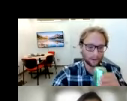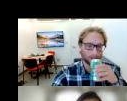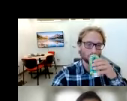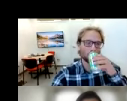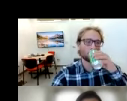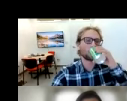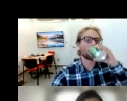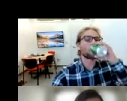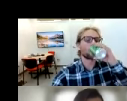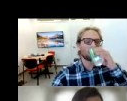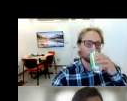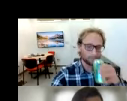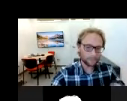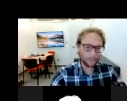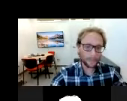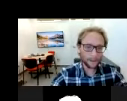diffusion directions.